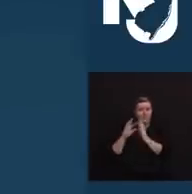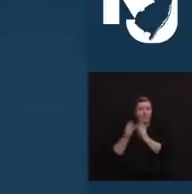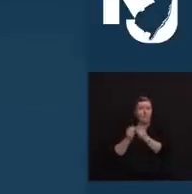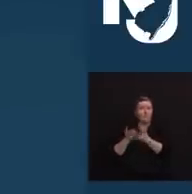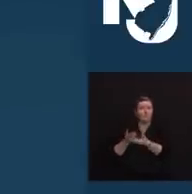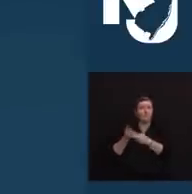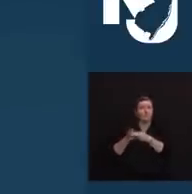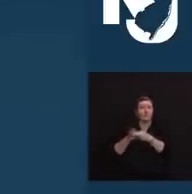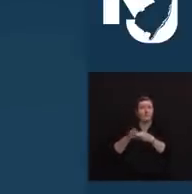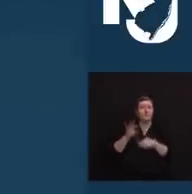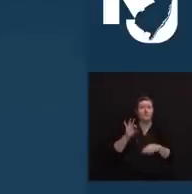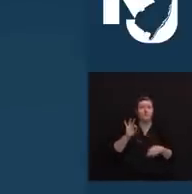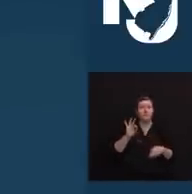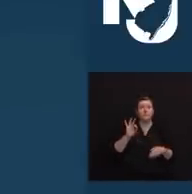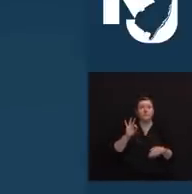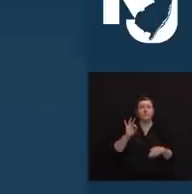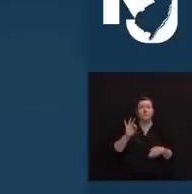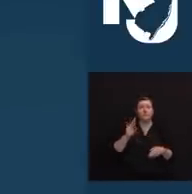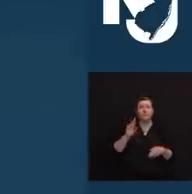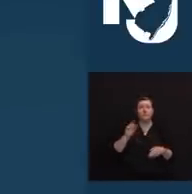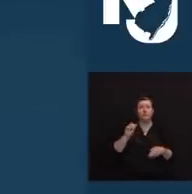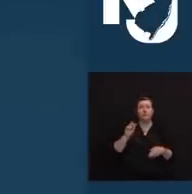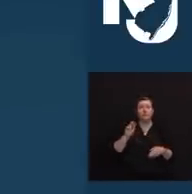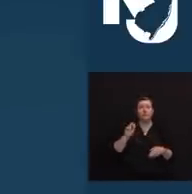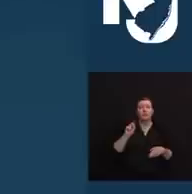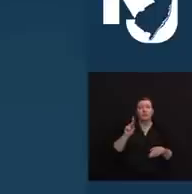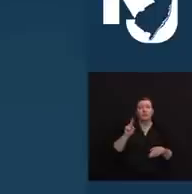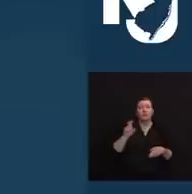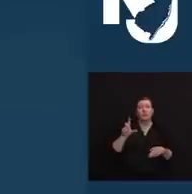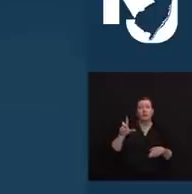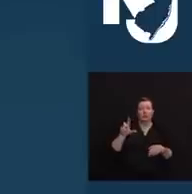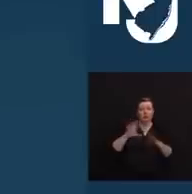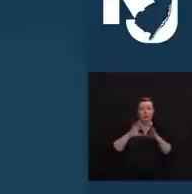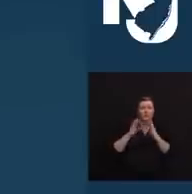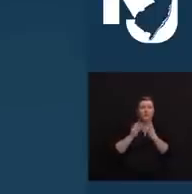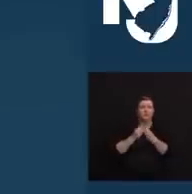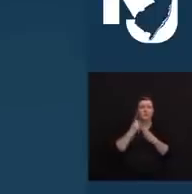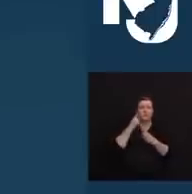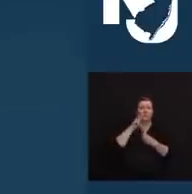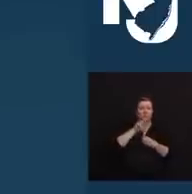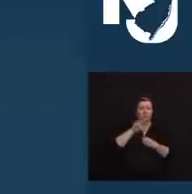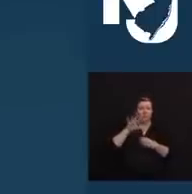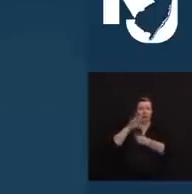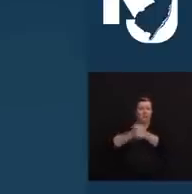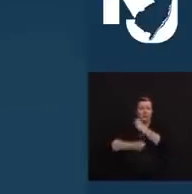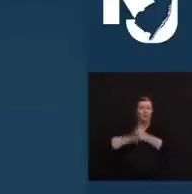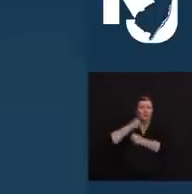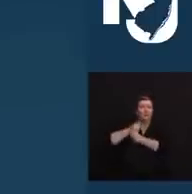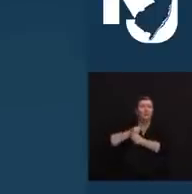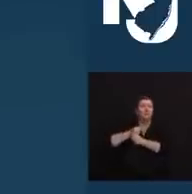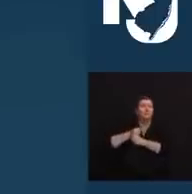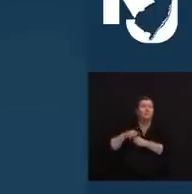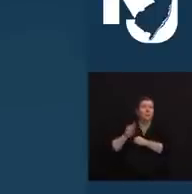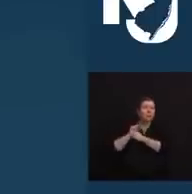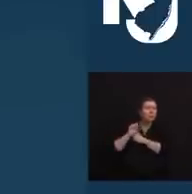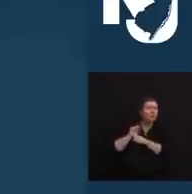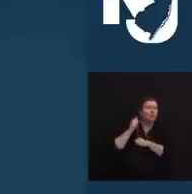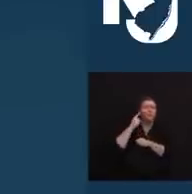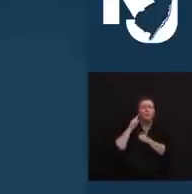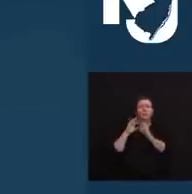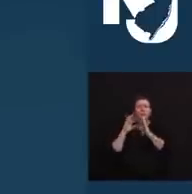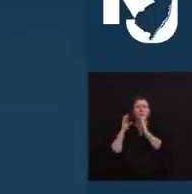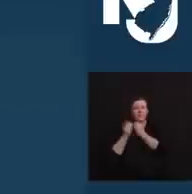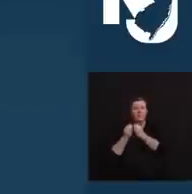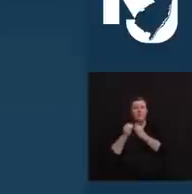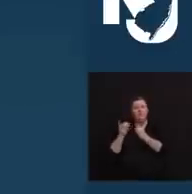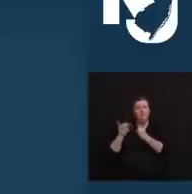Gopal for raising Laura's life with us. For 35 years, starting in 1973, she worked for the Frankels, and she